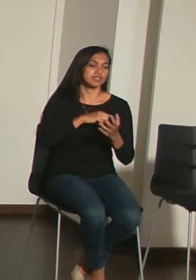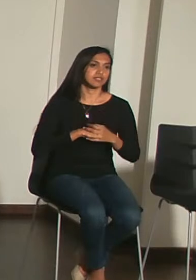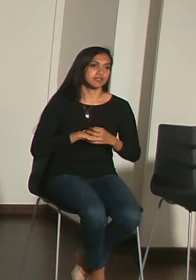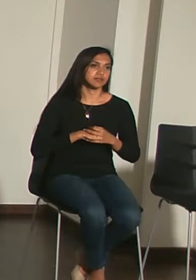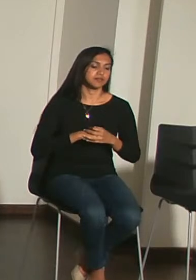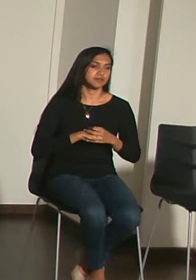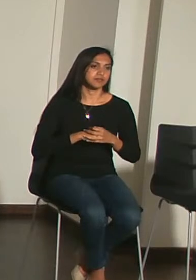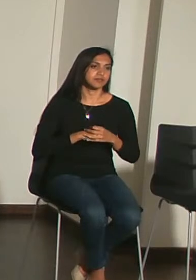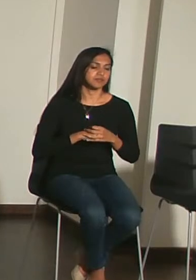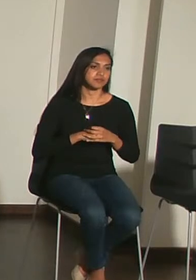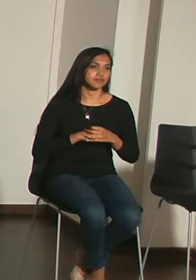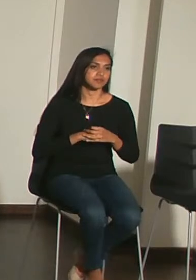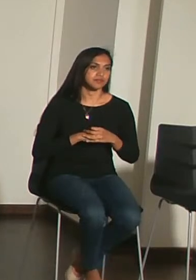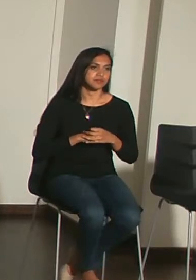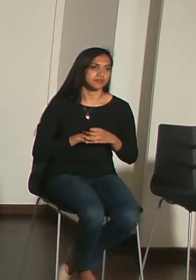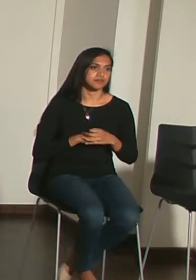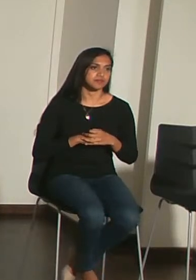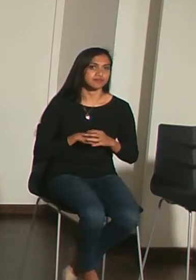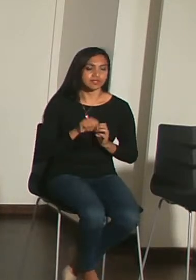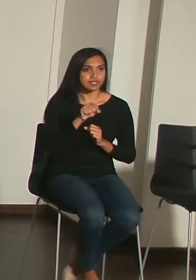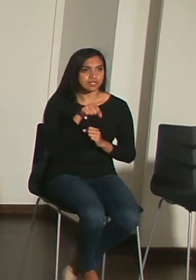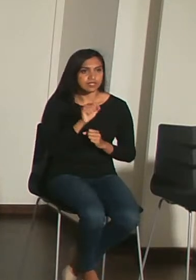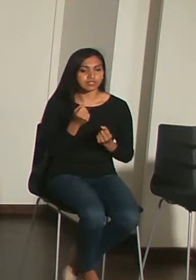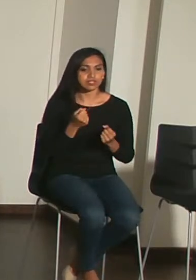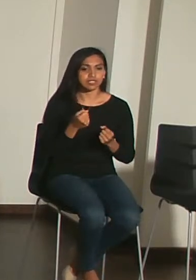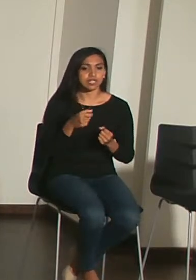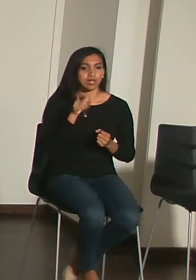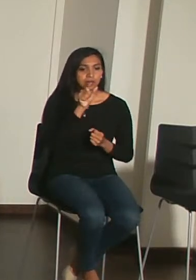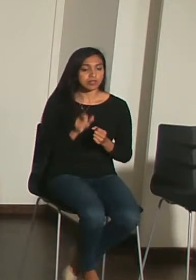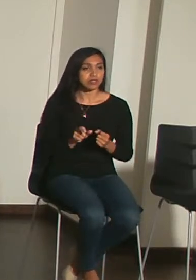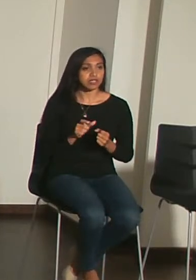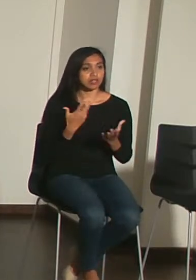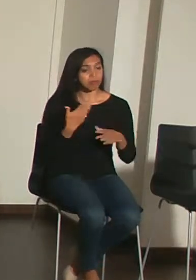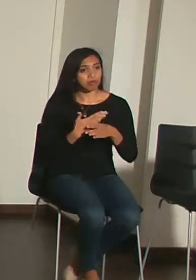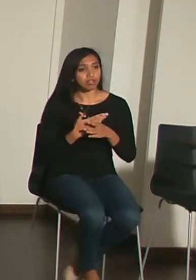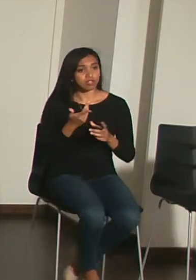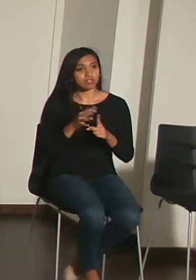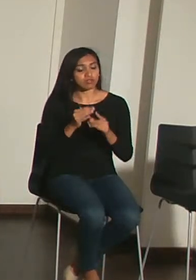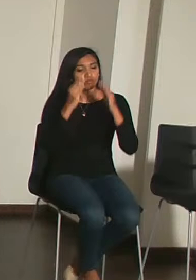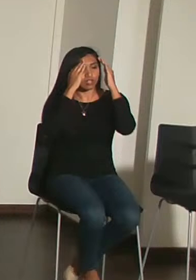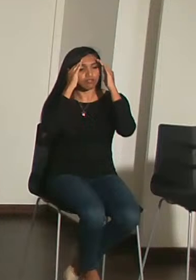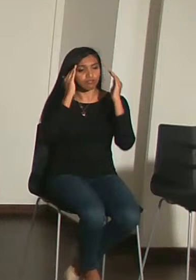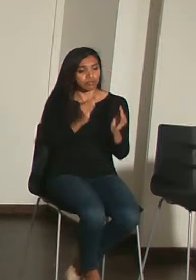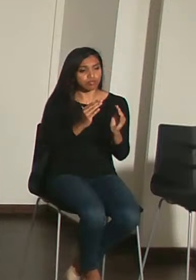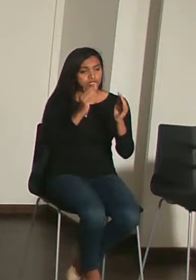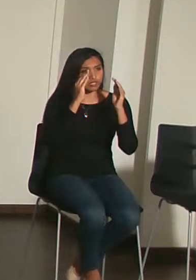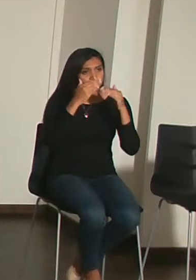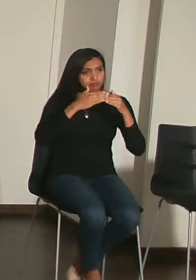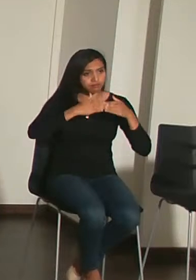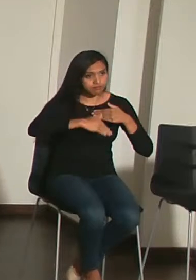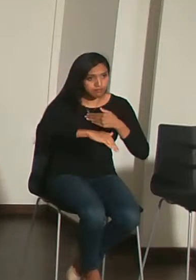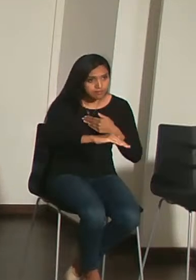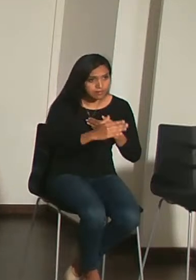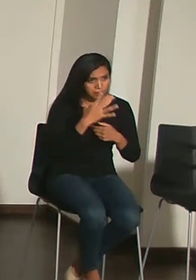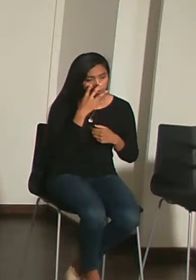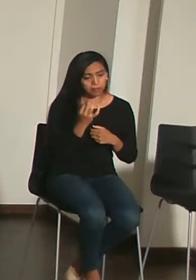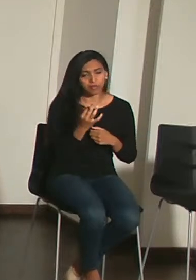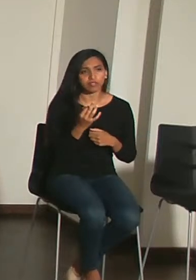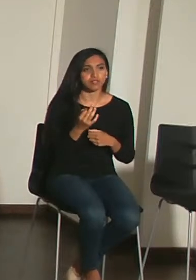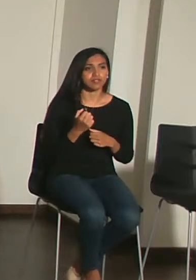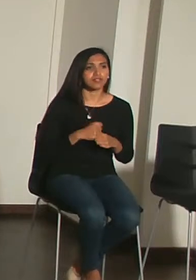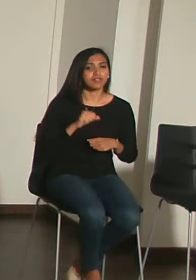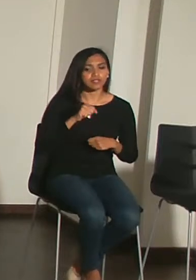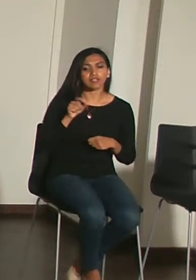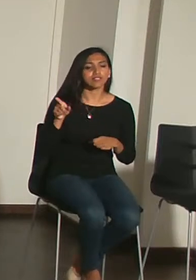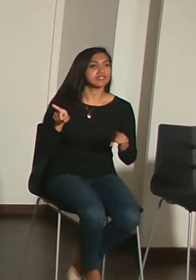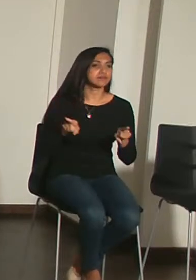And yes, commitment is extremely important, and that's how I view my work